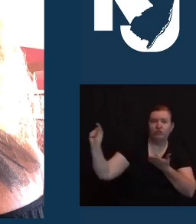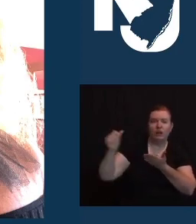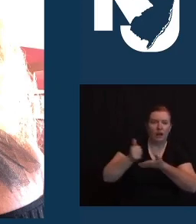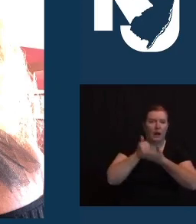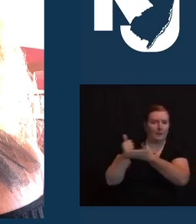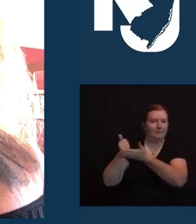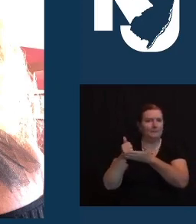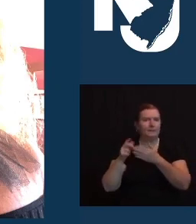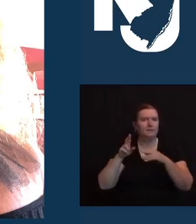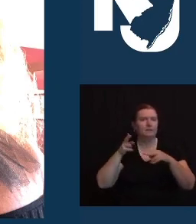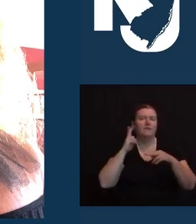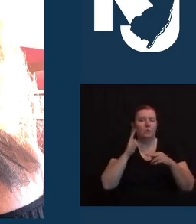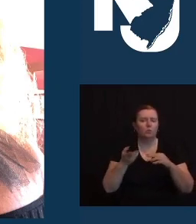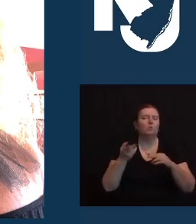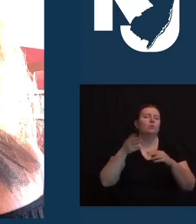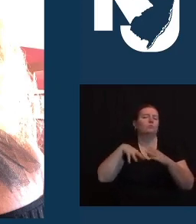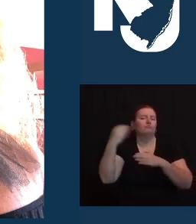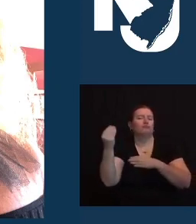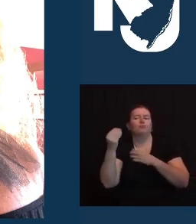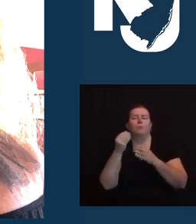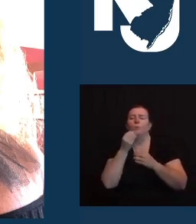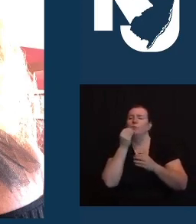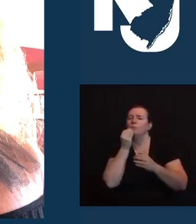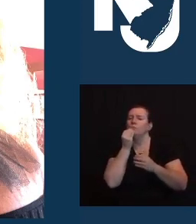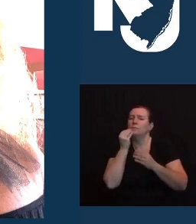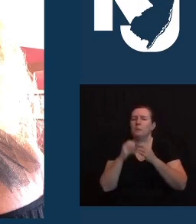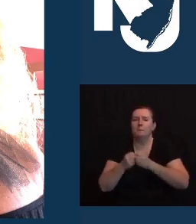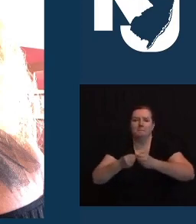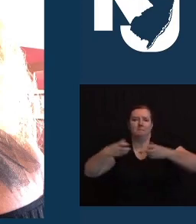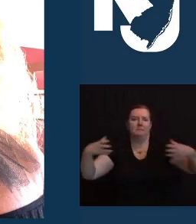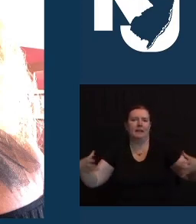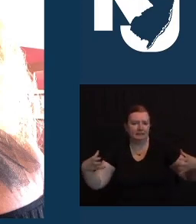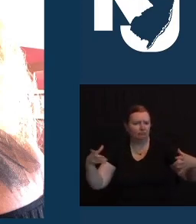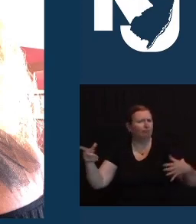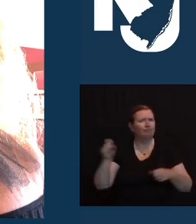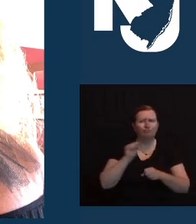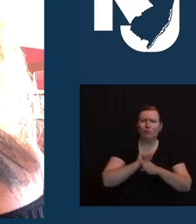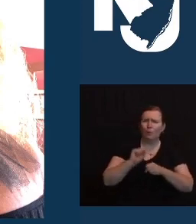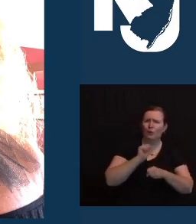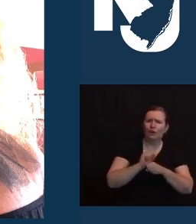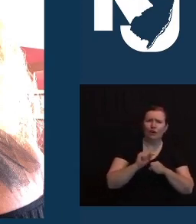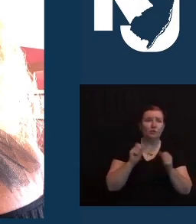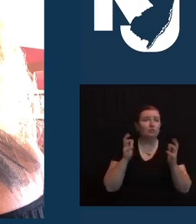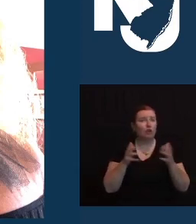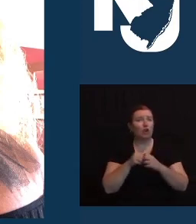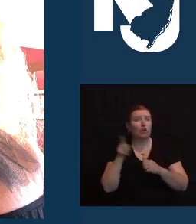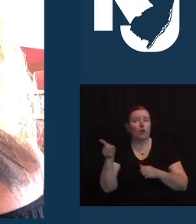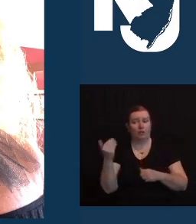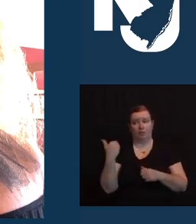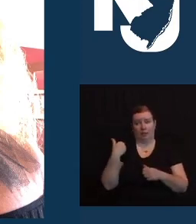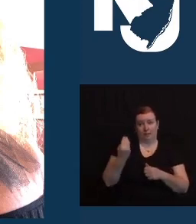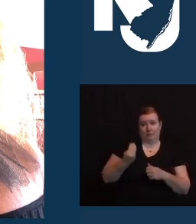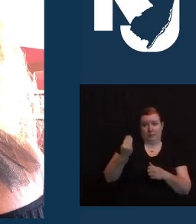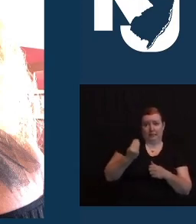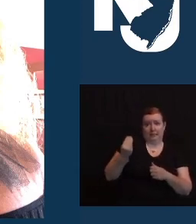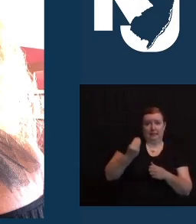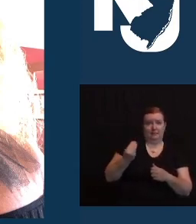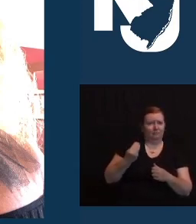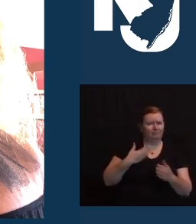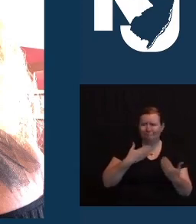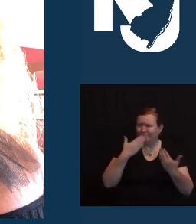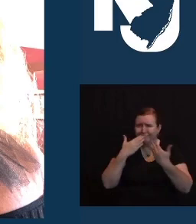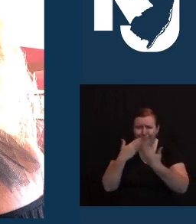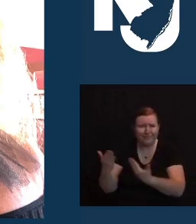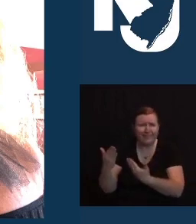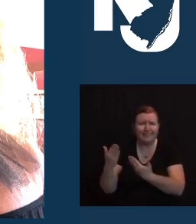Susie Q's continues to keep working. I had the pleasure of speaking with Susan on Monday and the chance to thank her for keeping her community